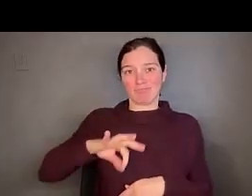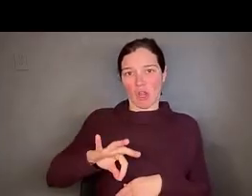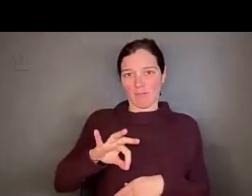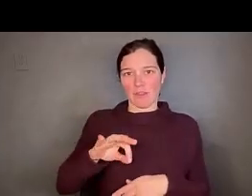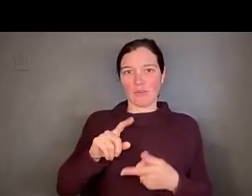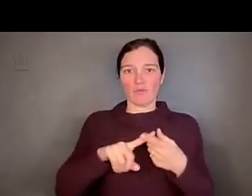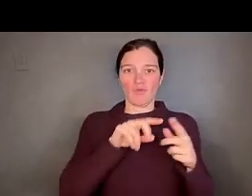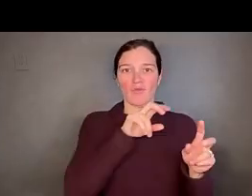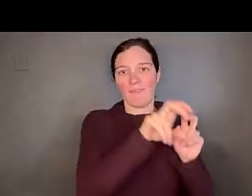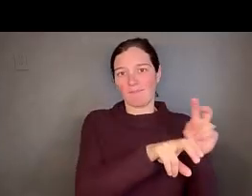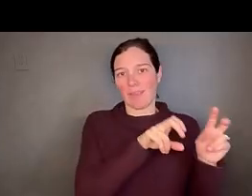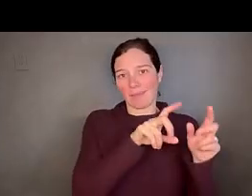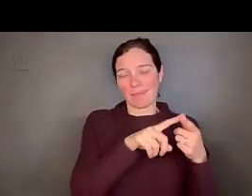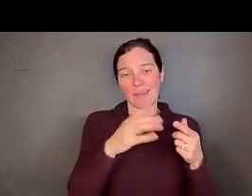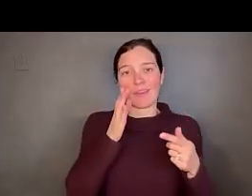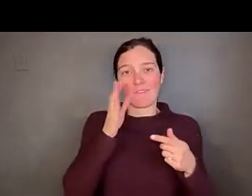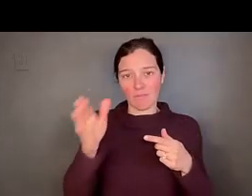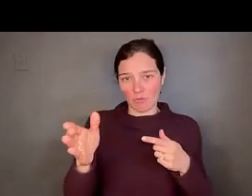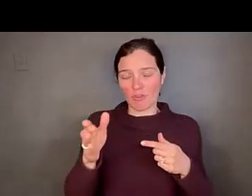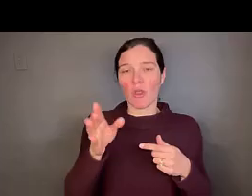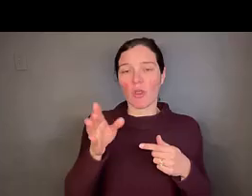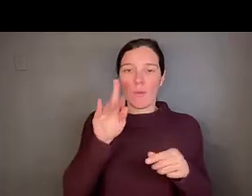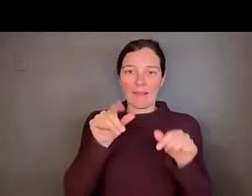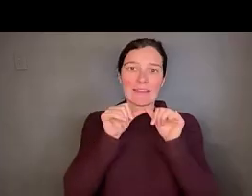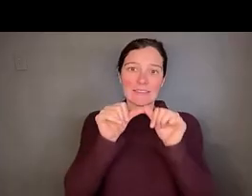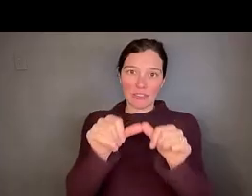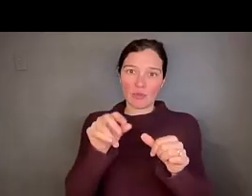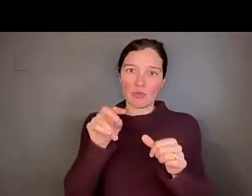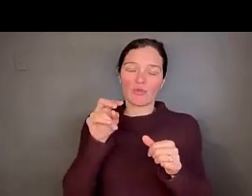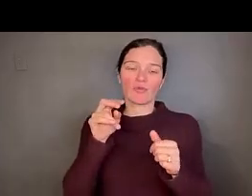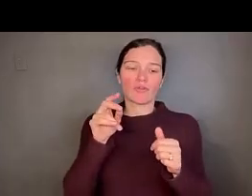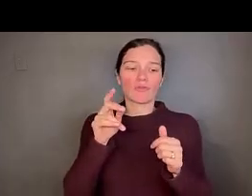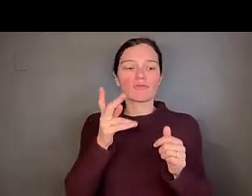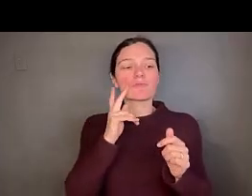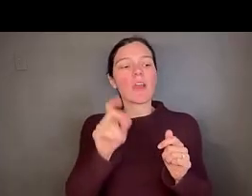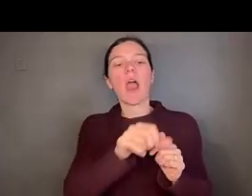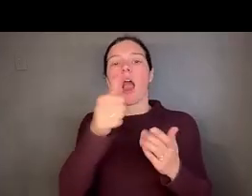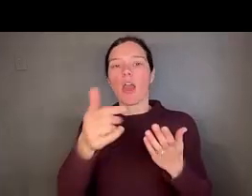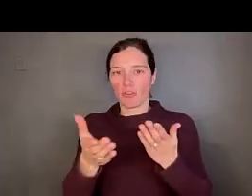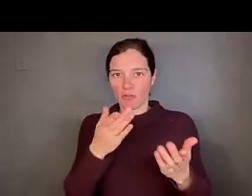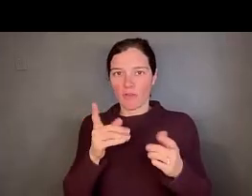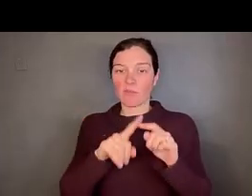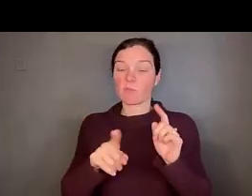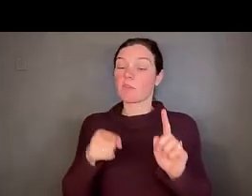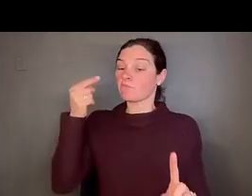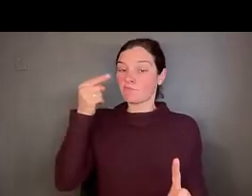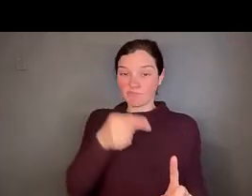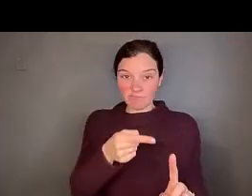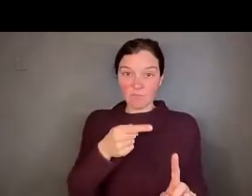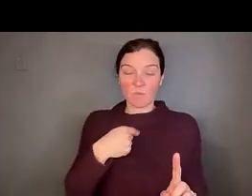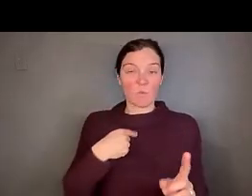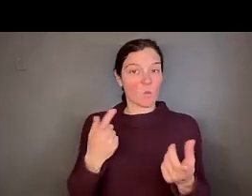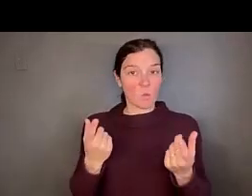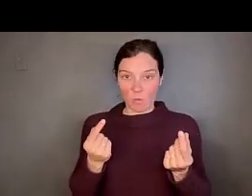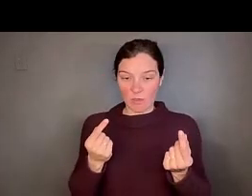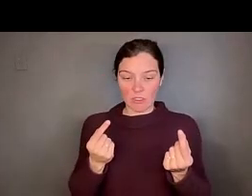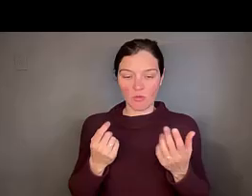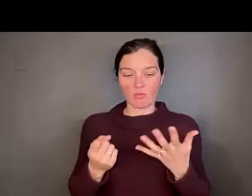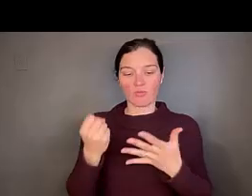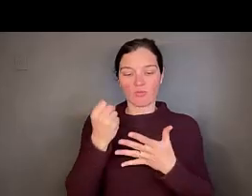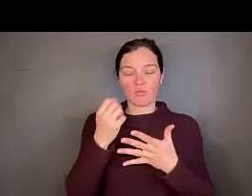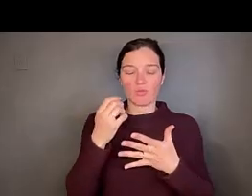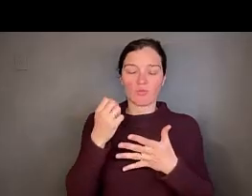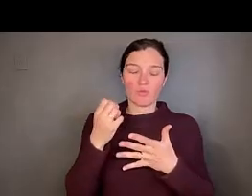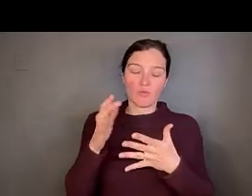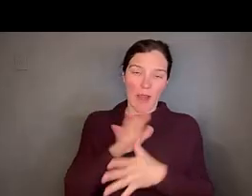to invest in the future. We're going to continue to look at other services, but fundamentally what we do is